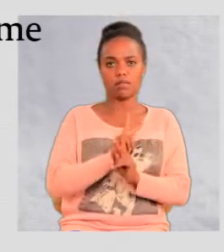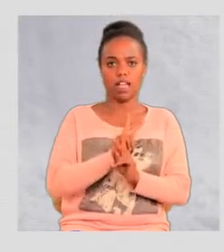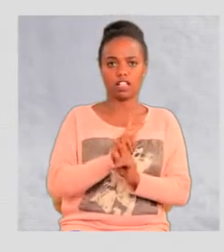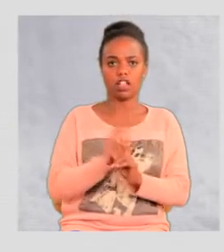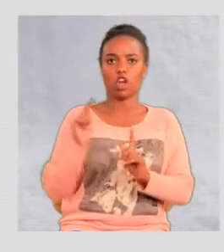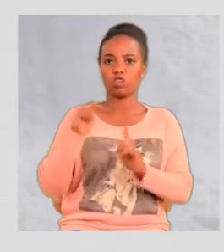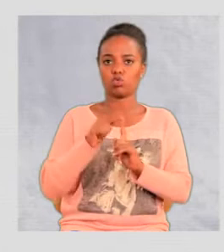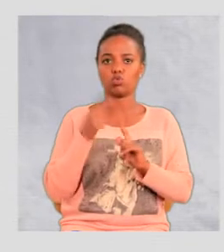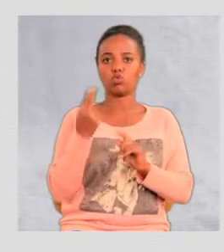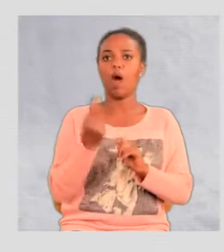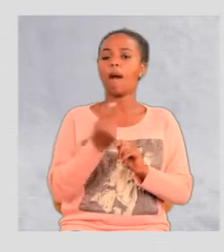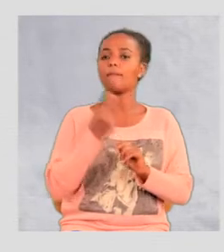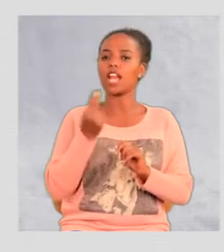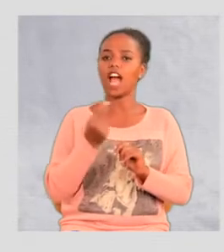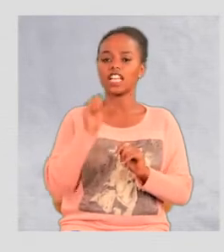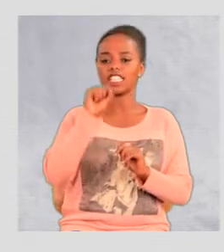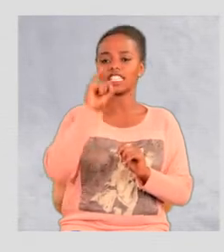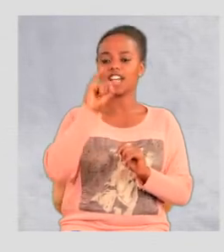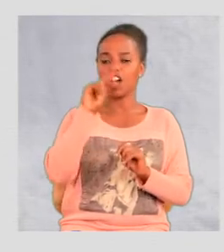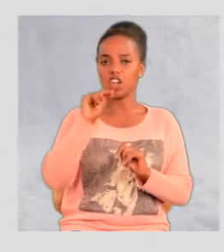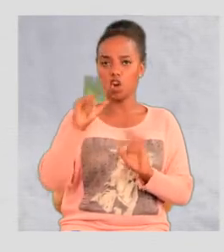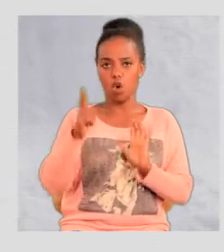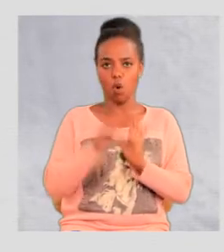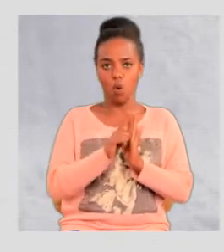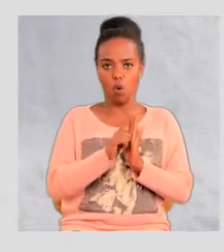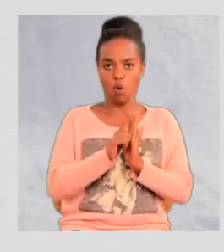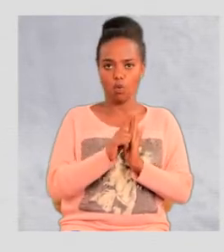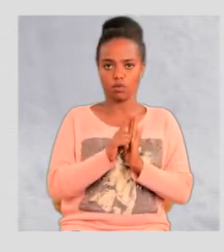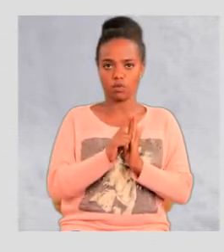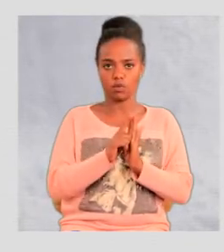to apply sine law.